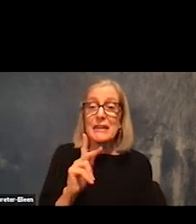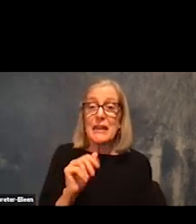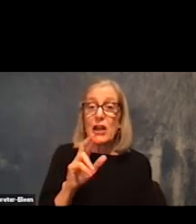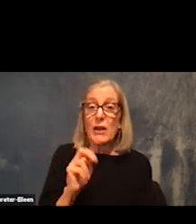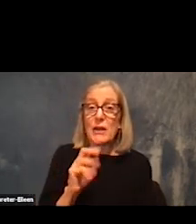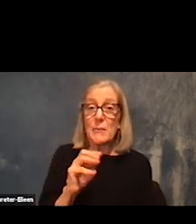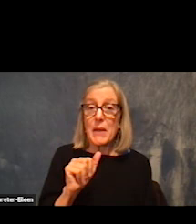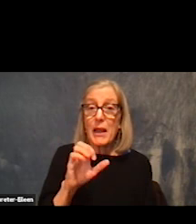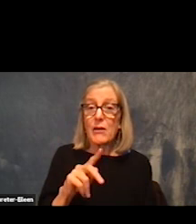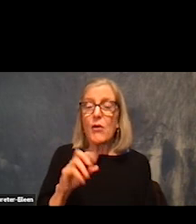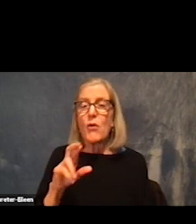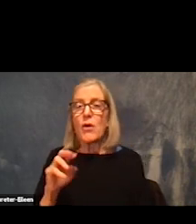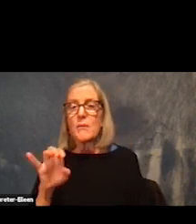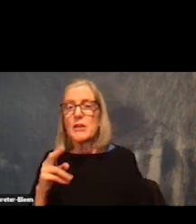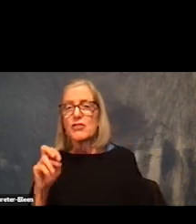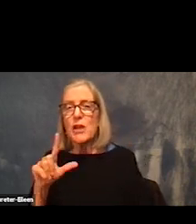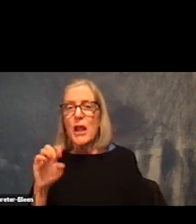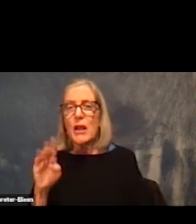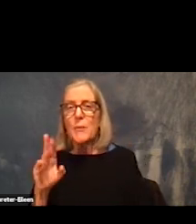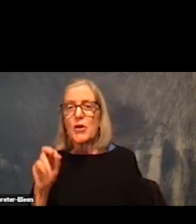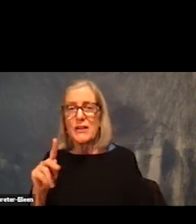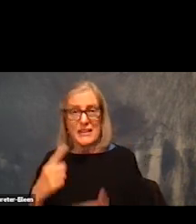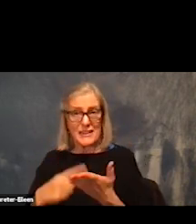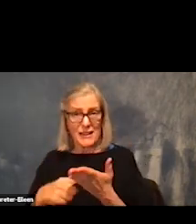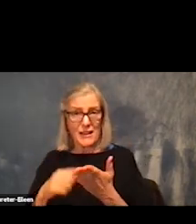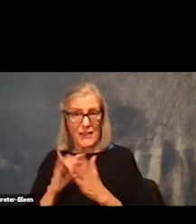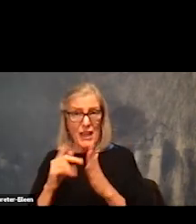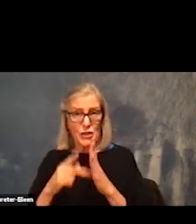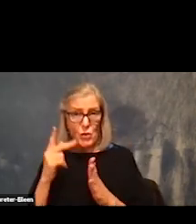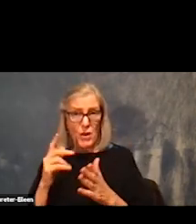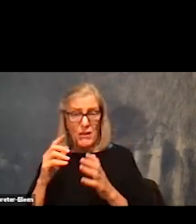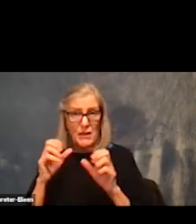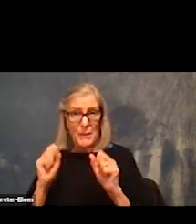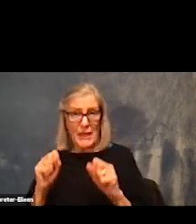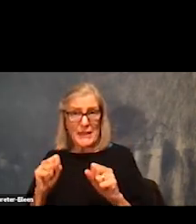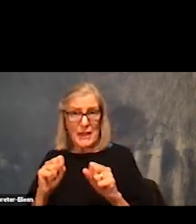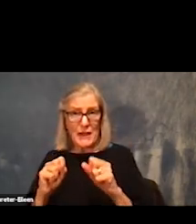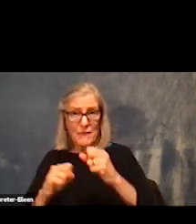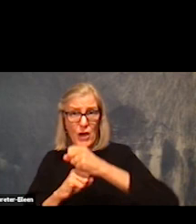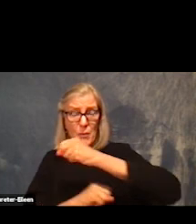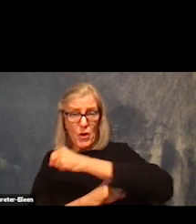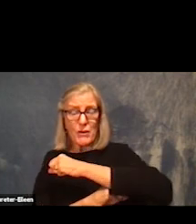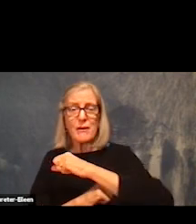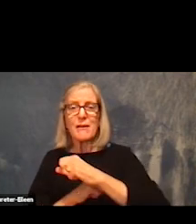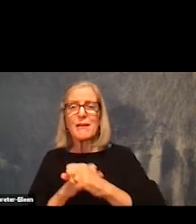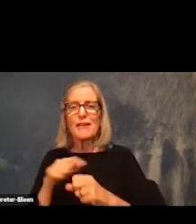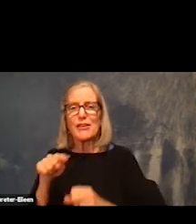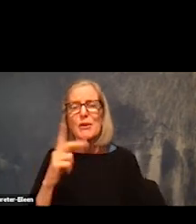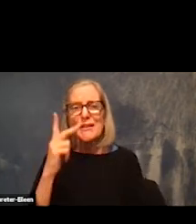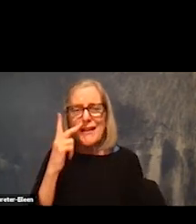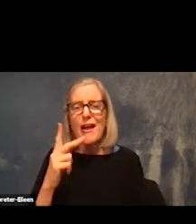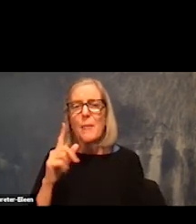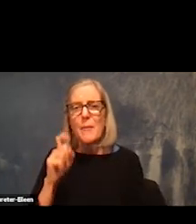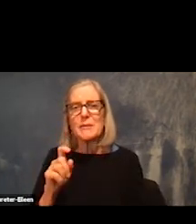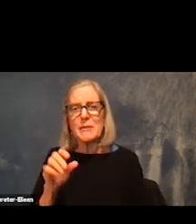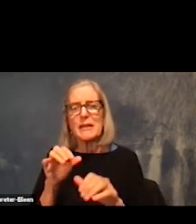building framework, I'm sure you heard them say that family engagement must be systemic. There must be procedures and